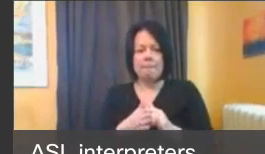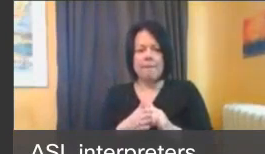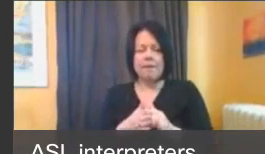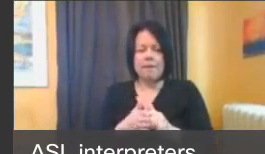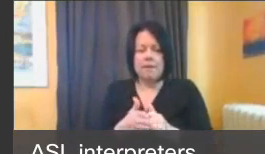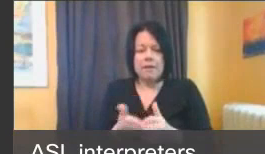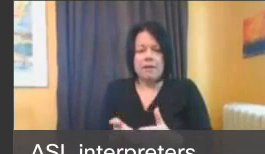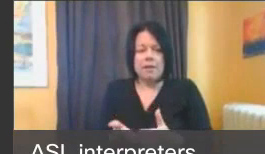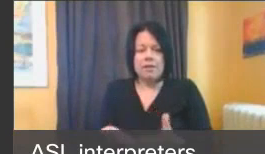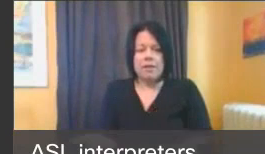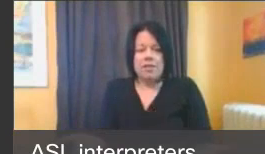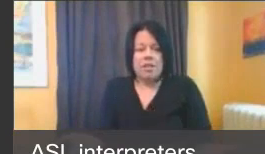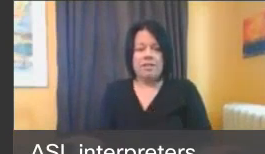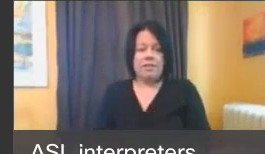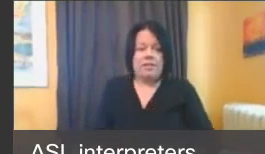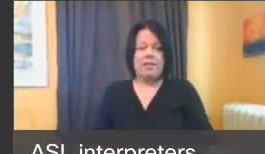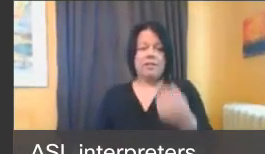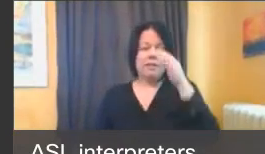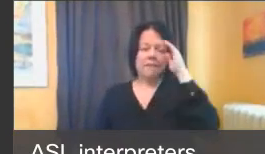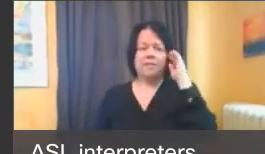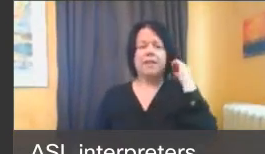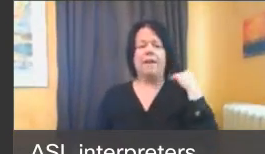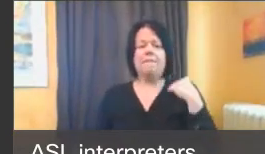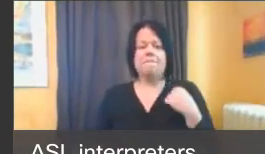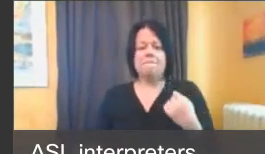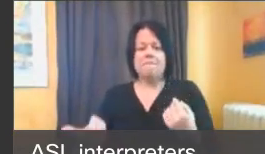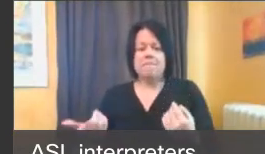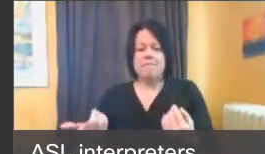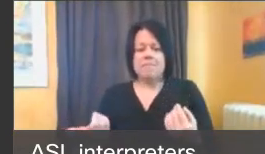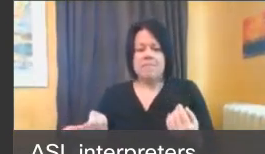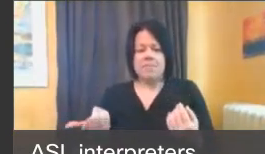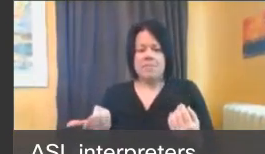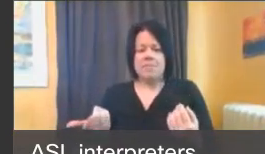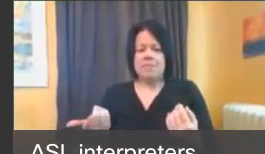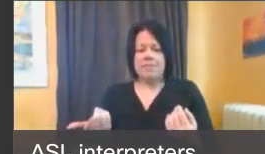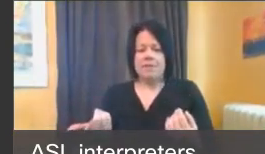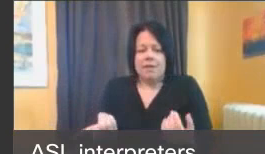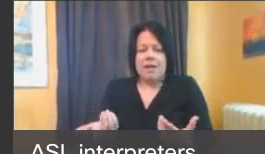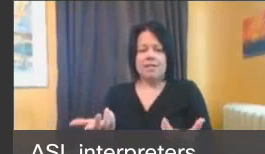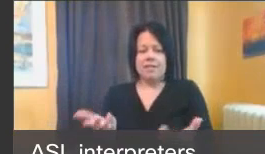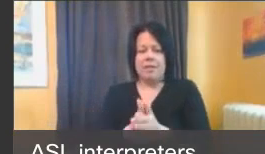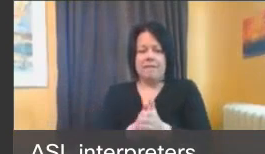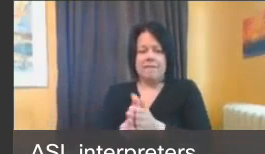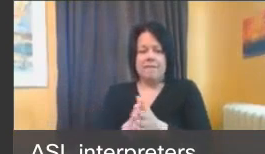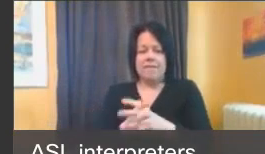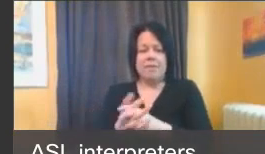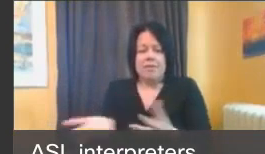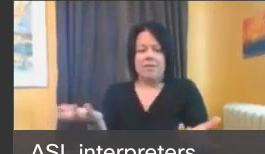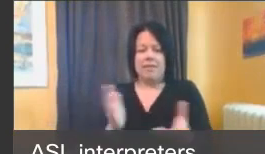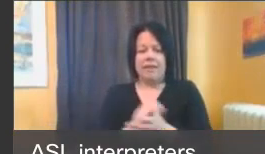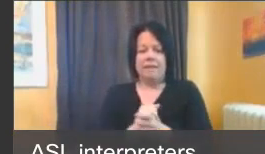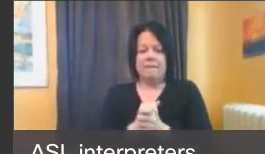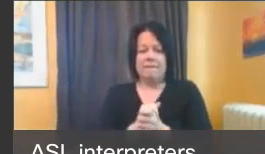Commissioner Morley, thank you so much for that question. And so I do think that there's a connection between restrictions we see now and restrictions that we've